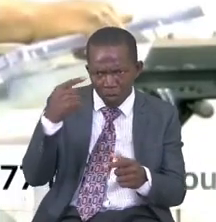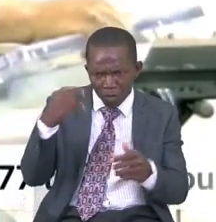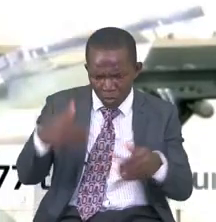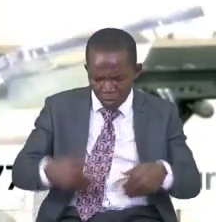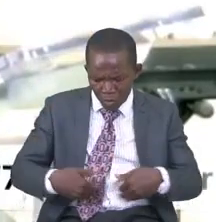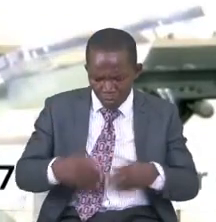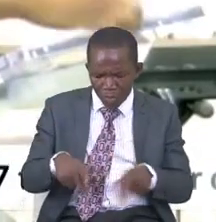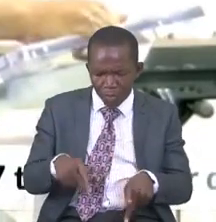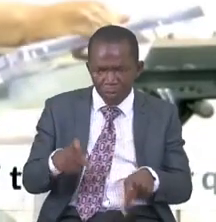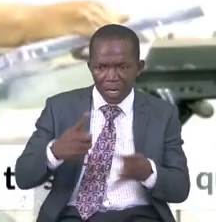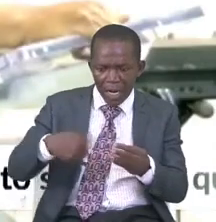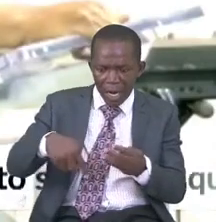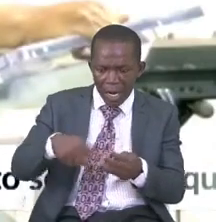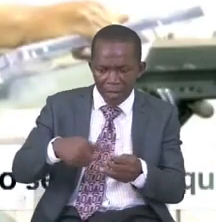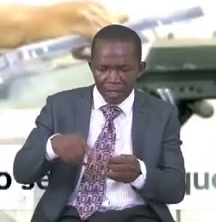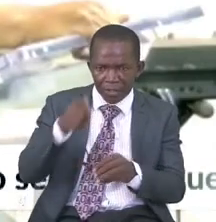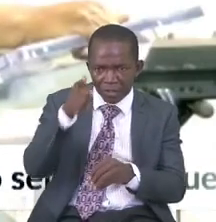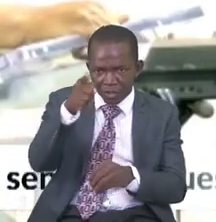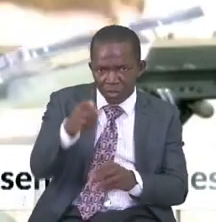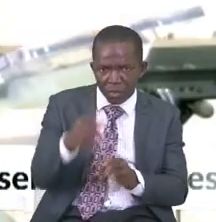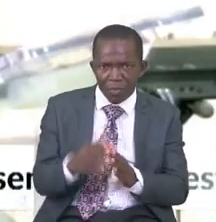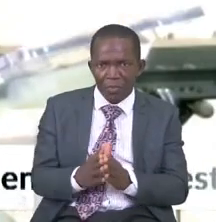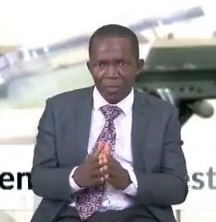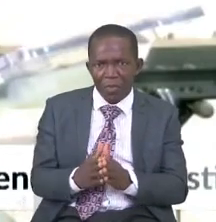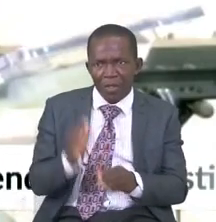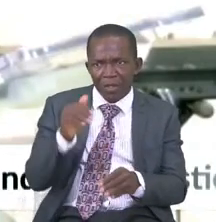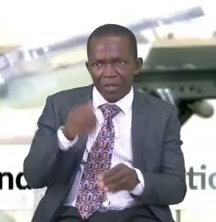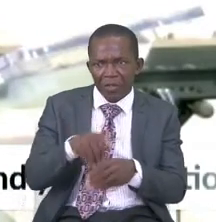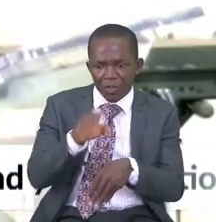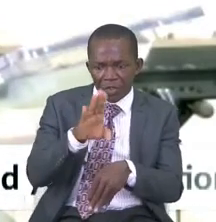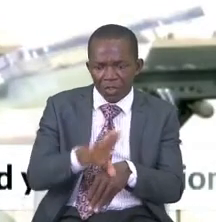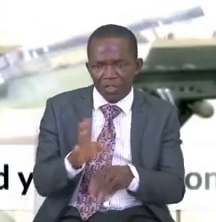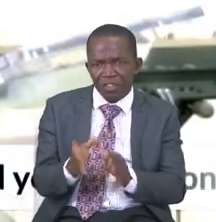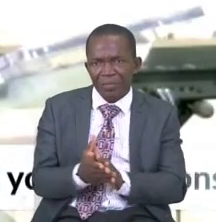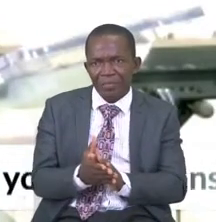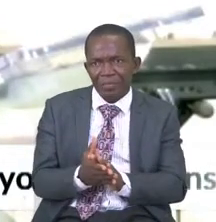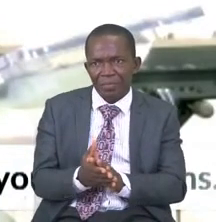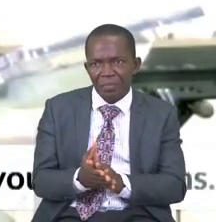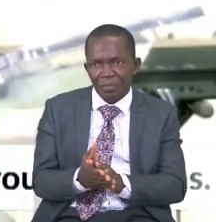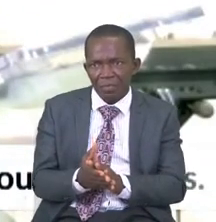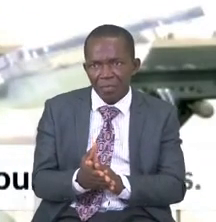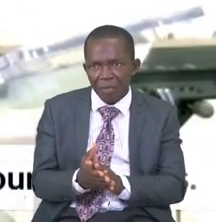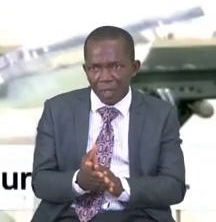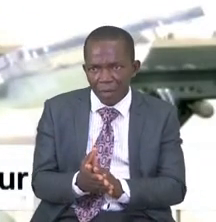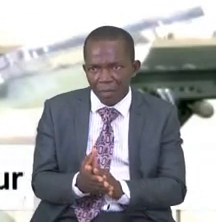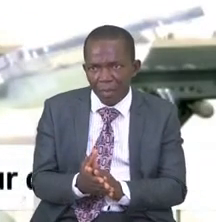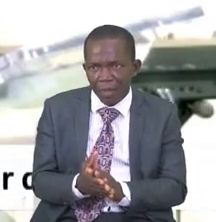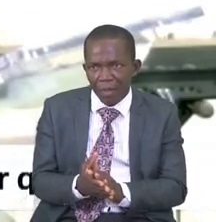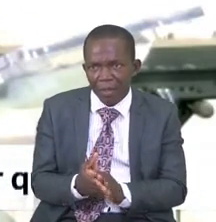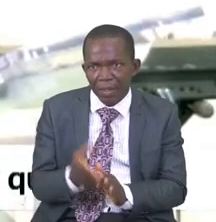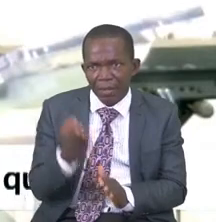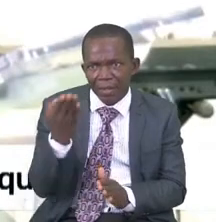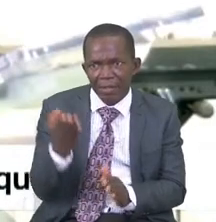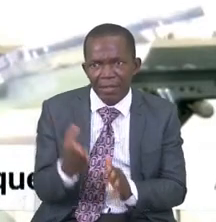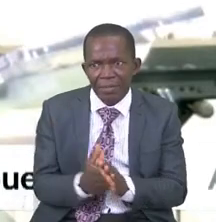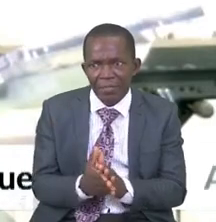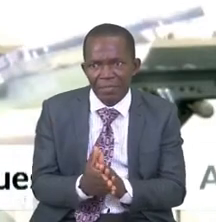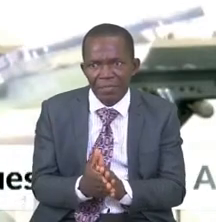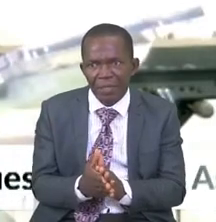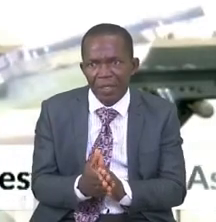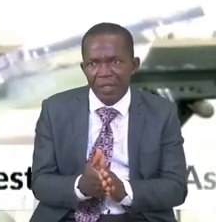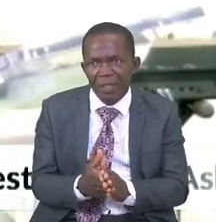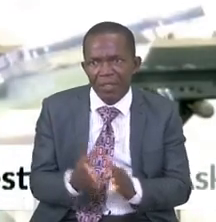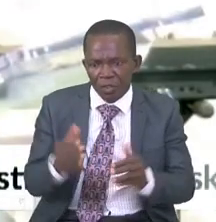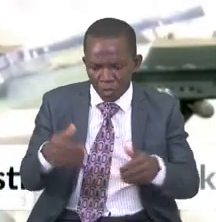crowd, in your congregation. They may look like they're not interested, but they are. See, young